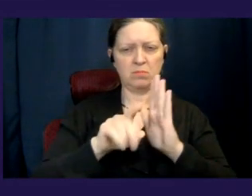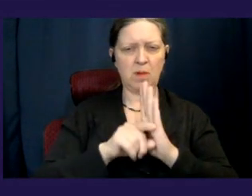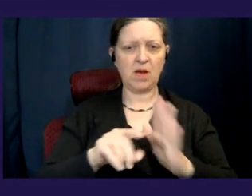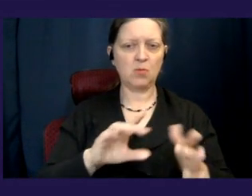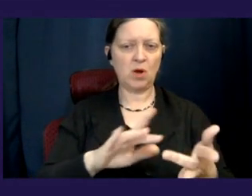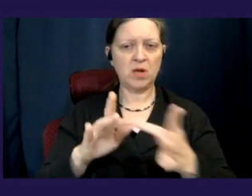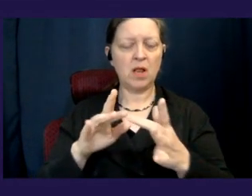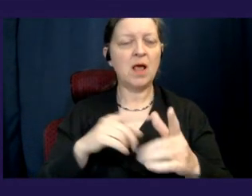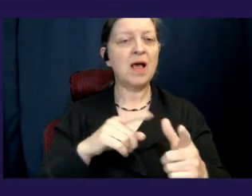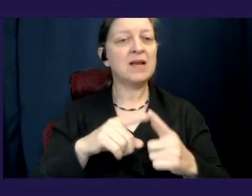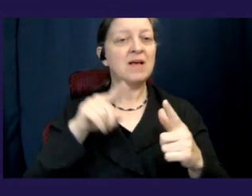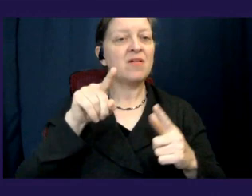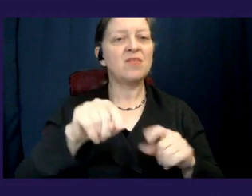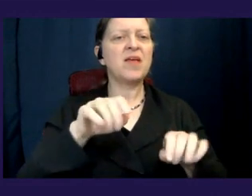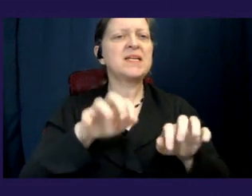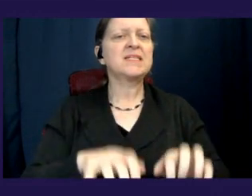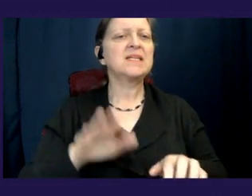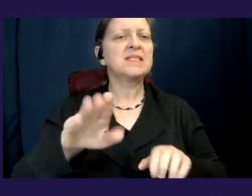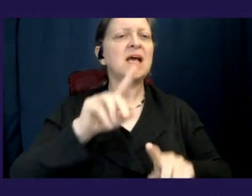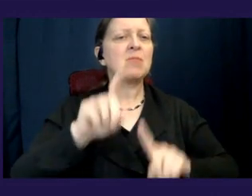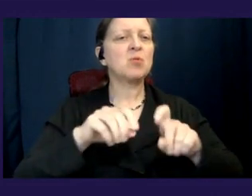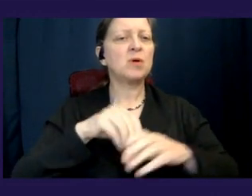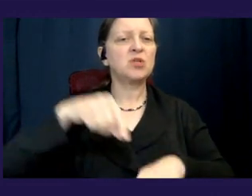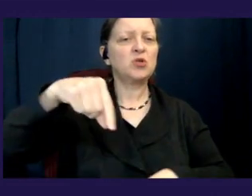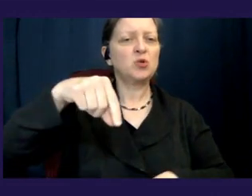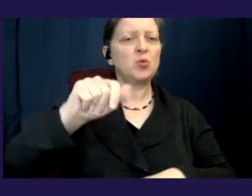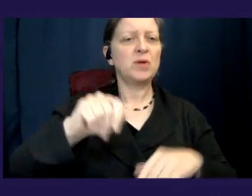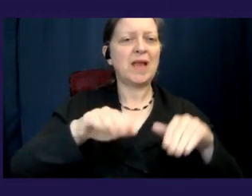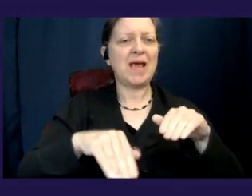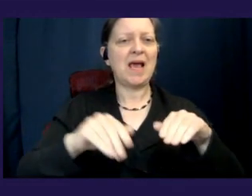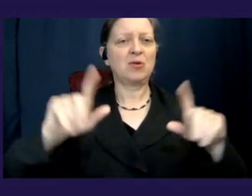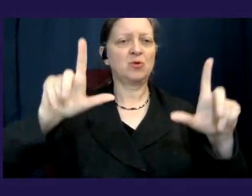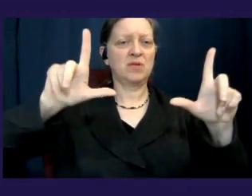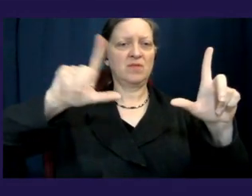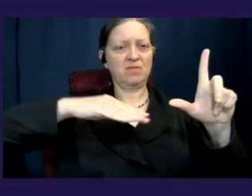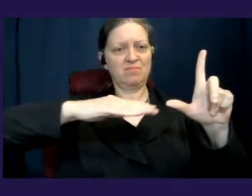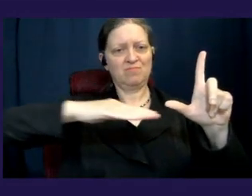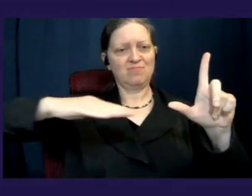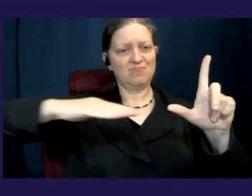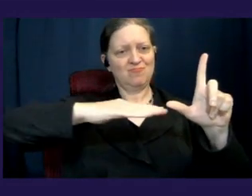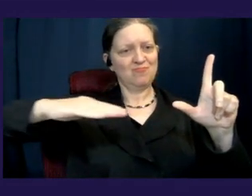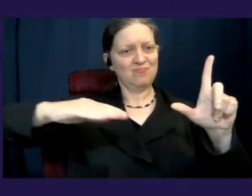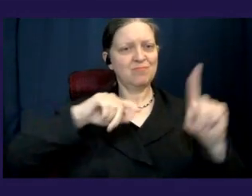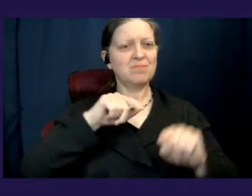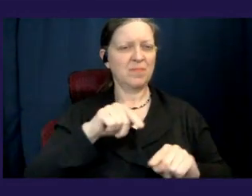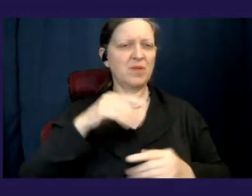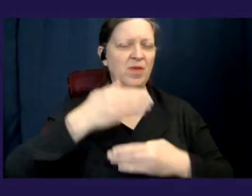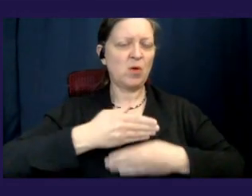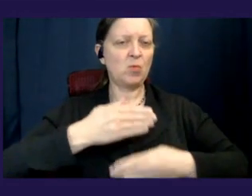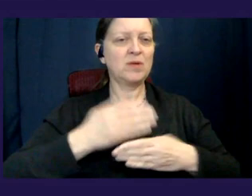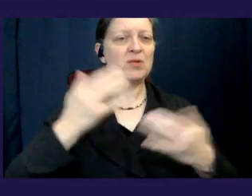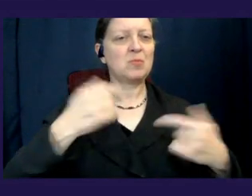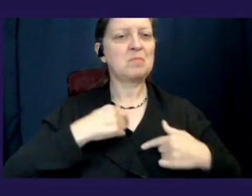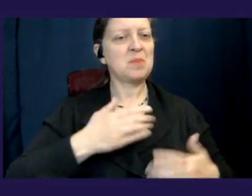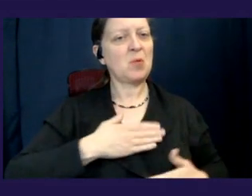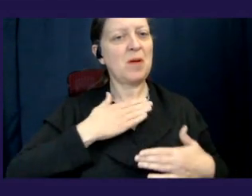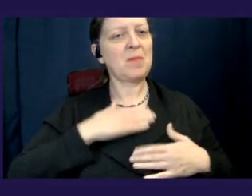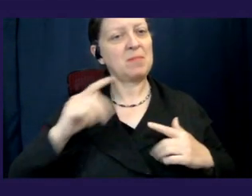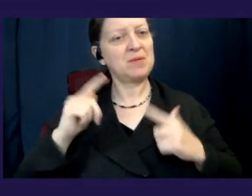under the window. Put your questions in Q&A and we'll have time at the end. And with that, it's my privilege to hand it over to Kate Starbird from the University of